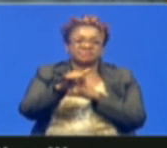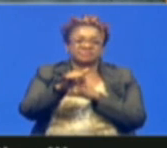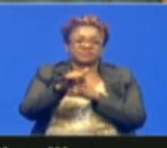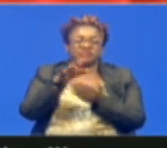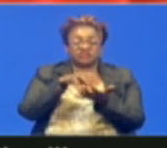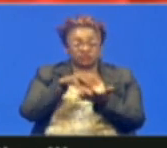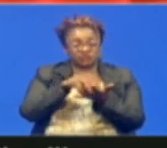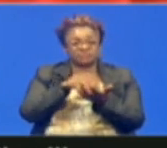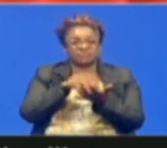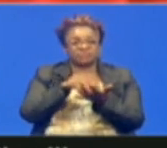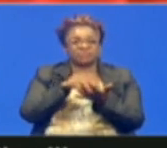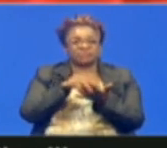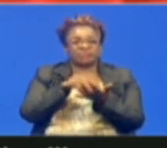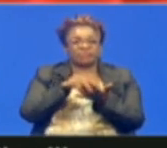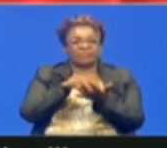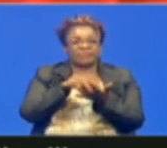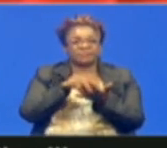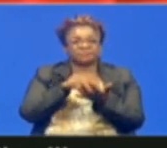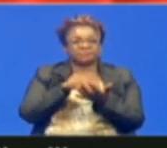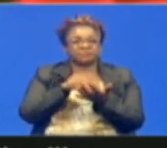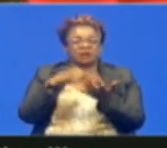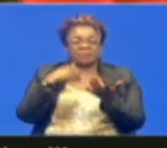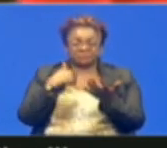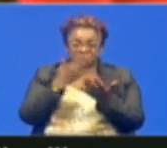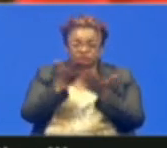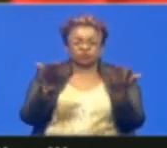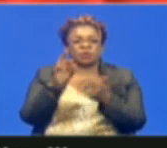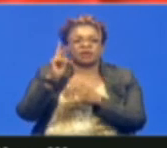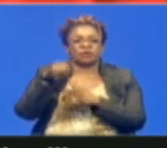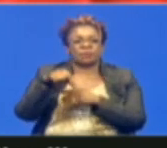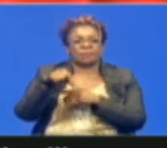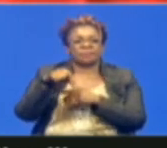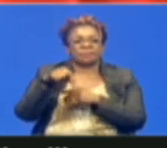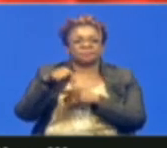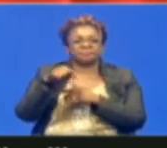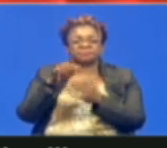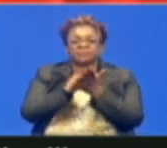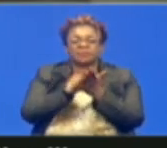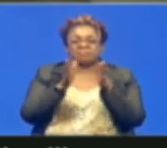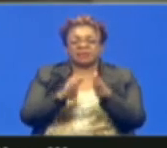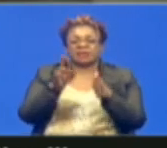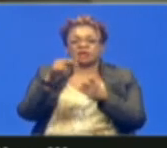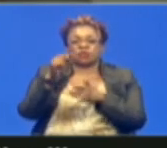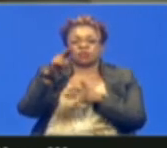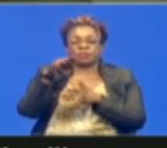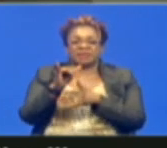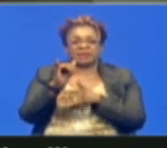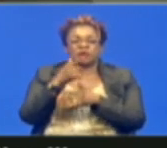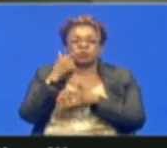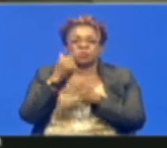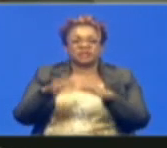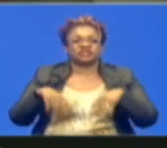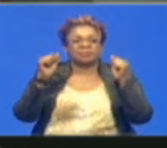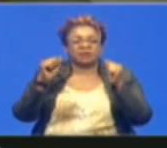situation worsening. I've been a banker to Kenya Airways. Seasoned investment banker John Ngumi, who is currently the chairman of